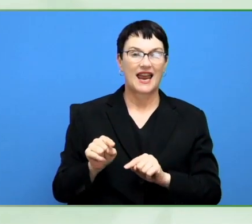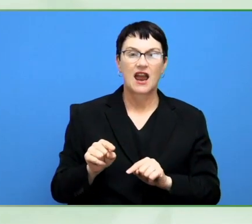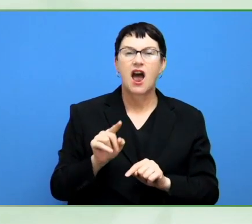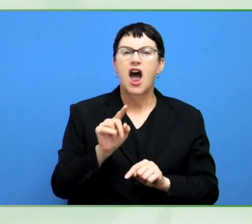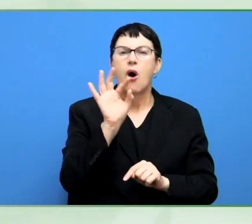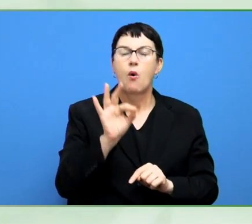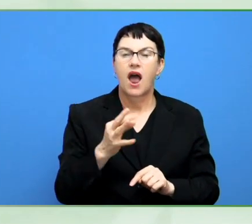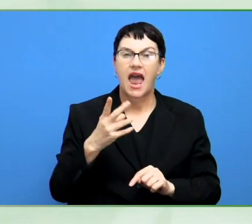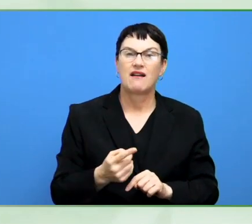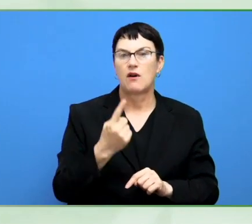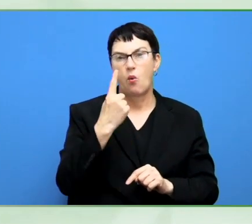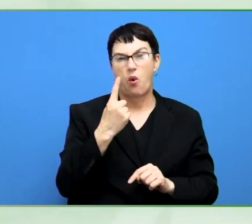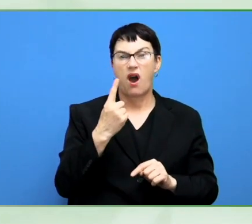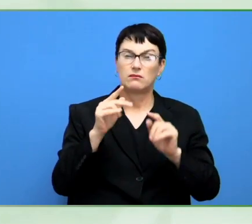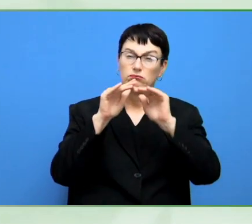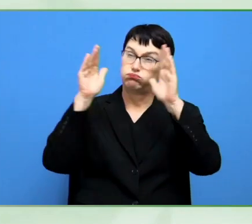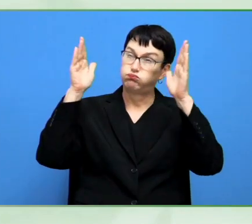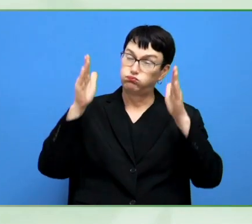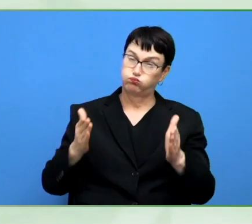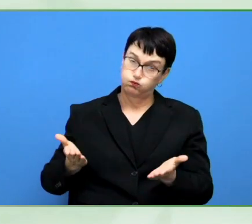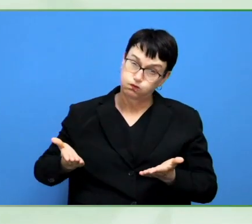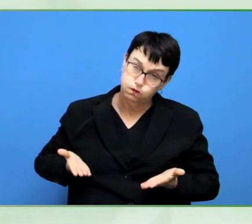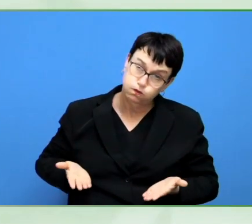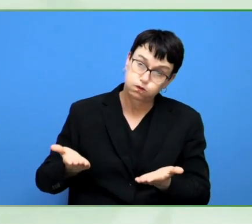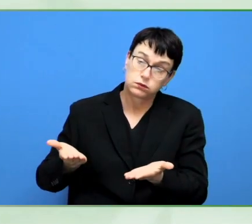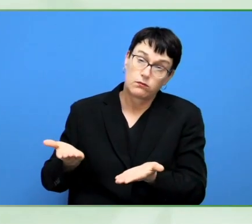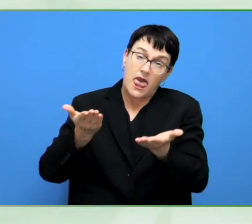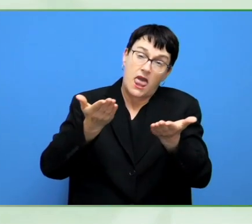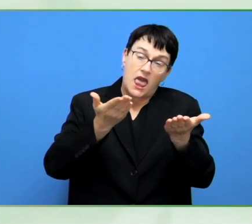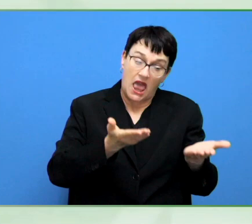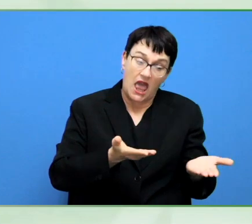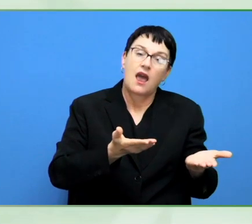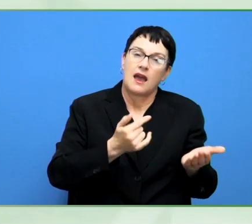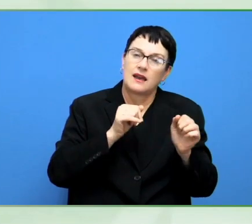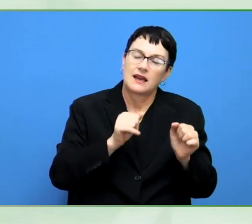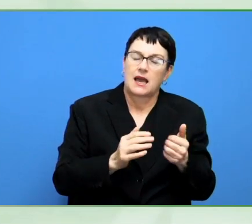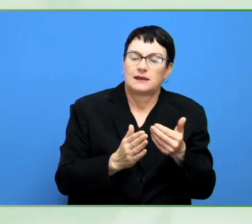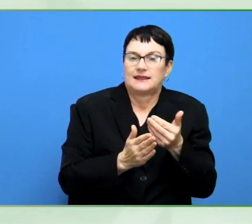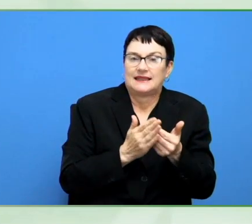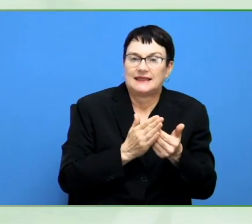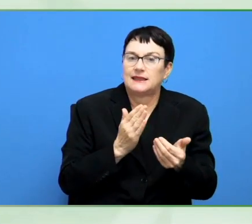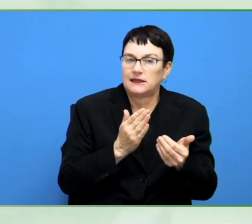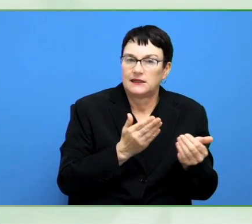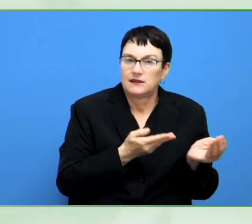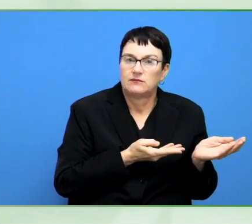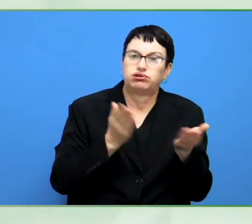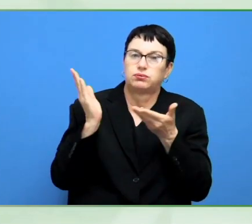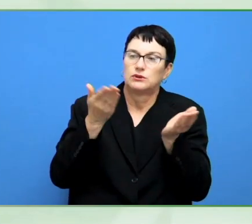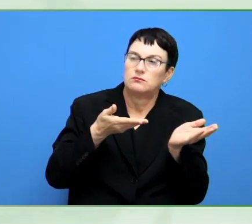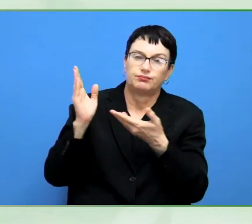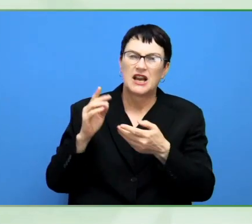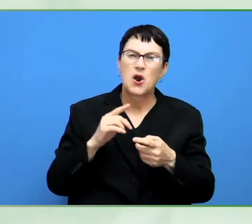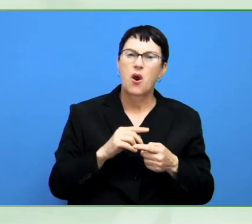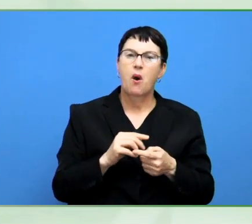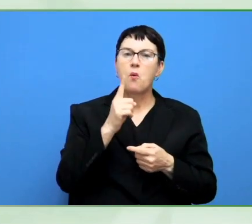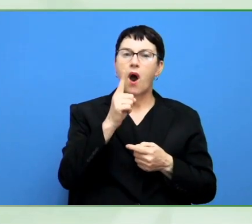then expand out instead of sending like a couple of boxes to one country, 2, 3, 4. So we have a long waiting